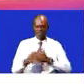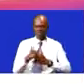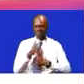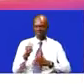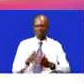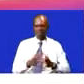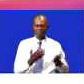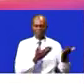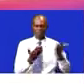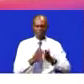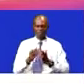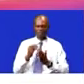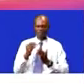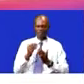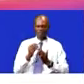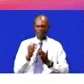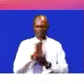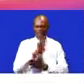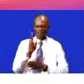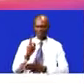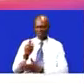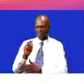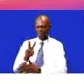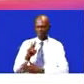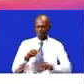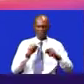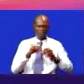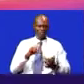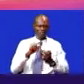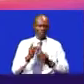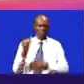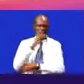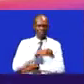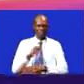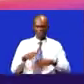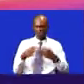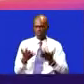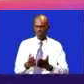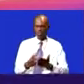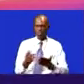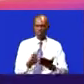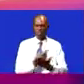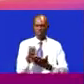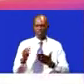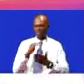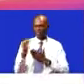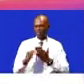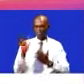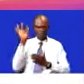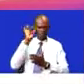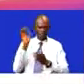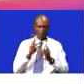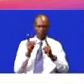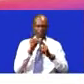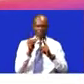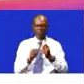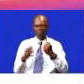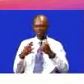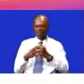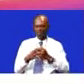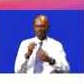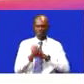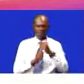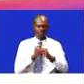Hello moro akieng e dweche wang jowi mari mar kala TV eno di chenro ma bende tieko juma tich abich tarik ochiko dwe mar ariyo higa